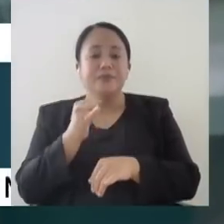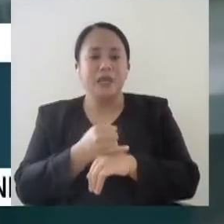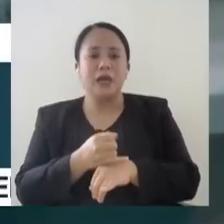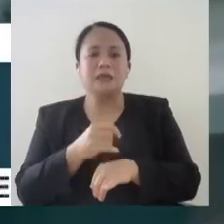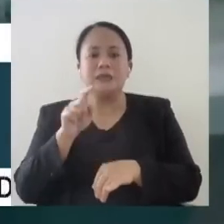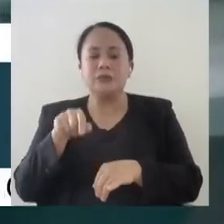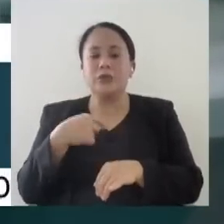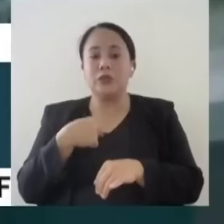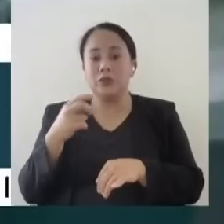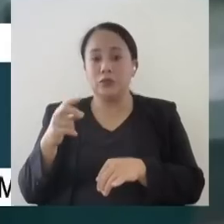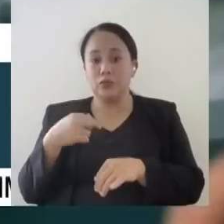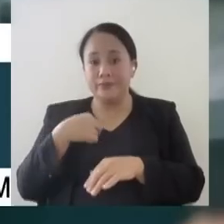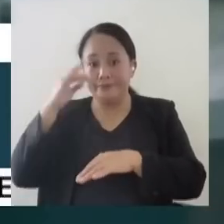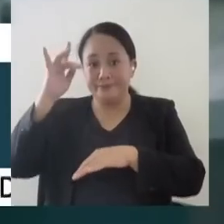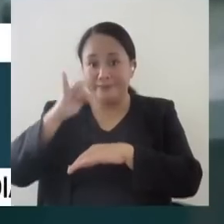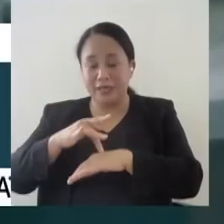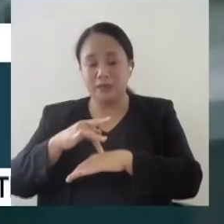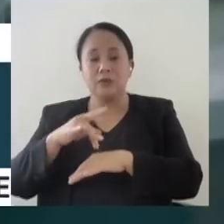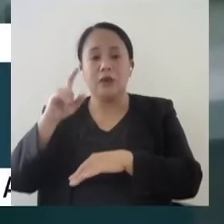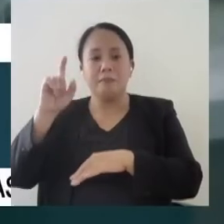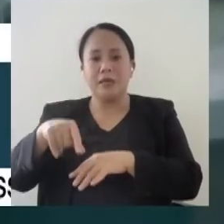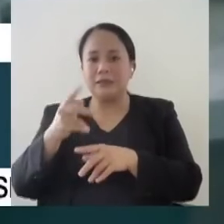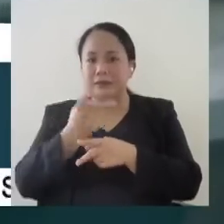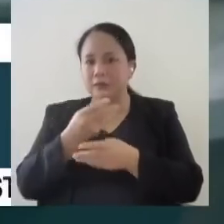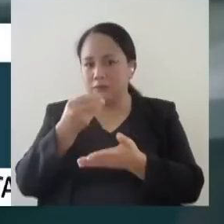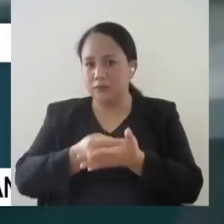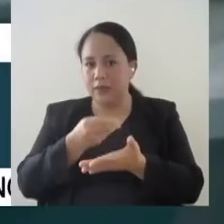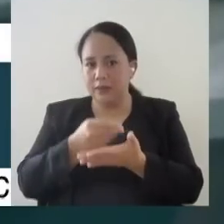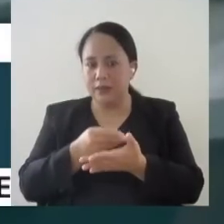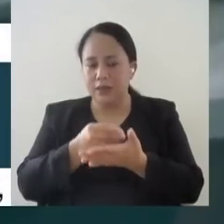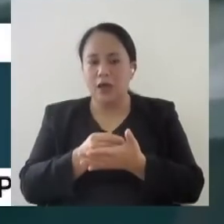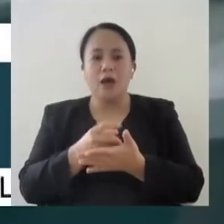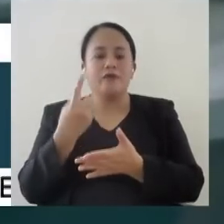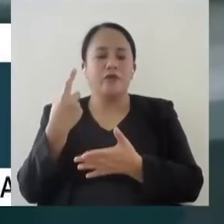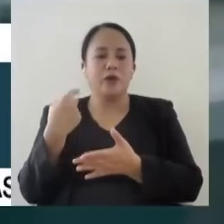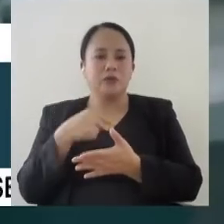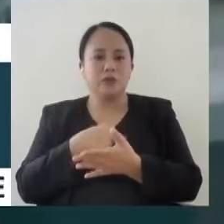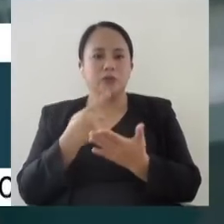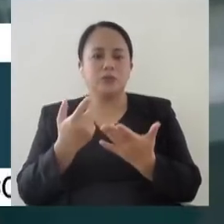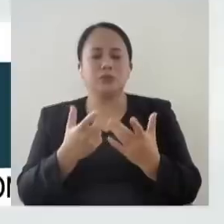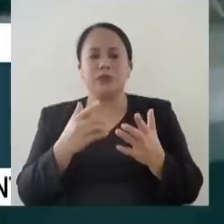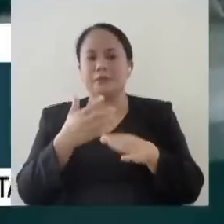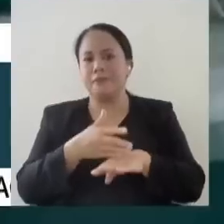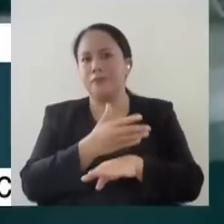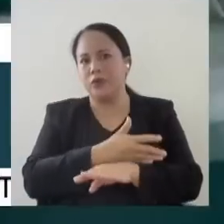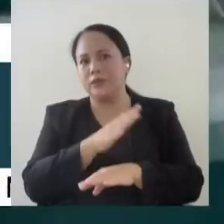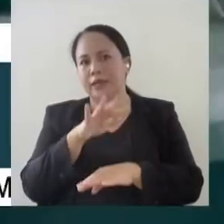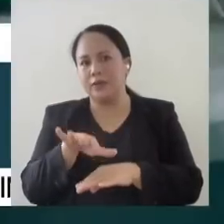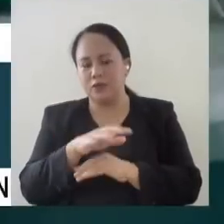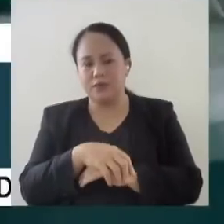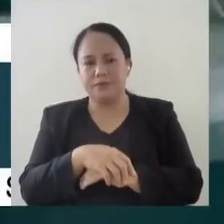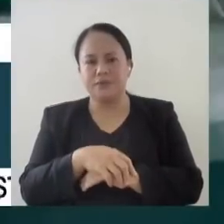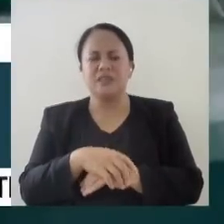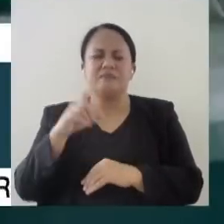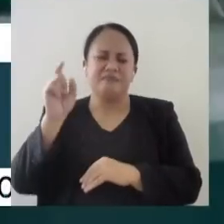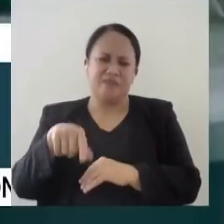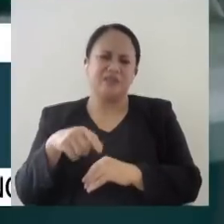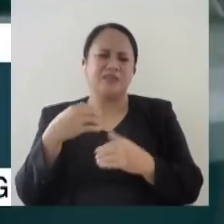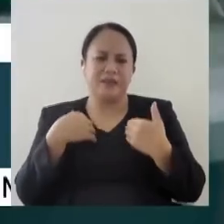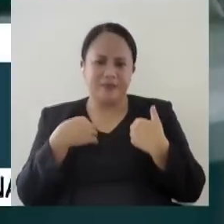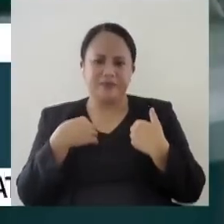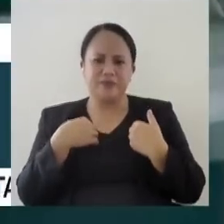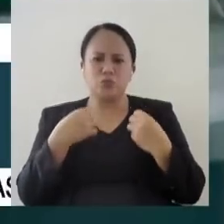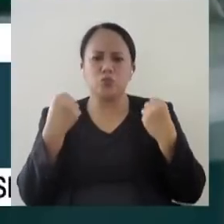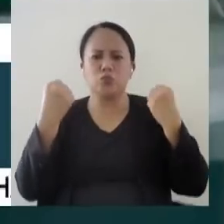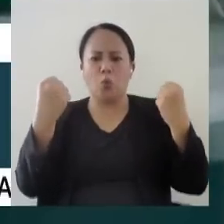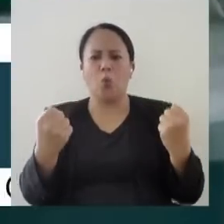occupying, and we also need funds in order for us to improve the facilities there. So kailangan talaga natin na palakasin pa